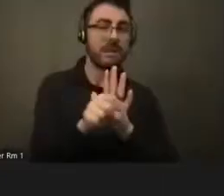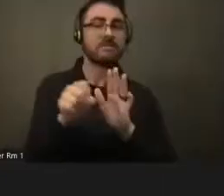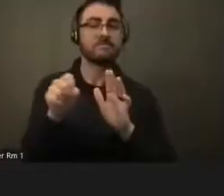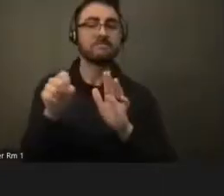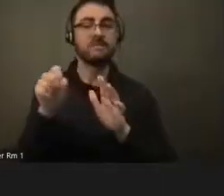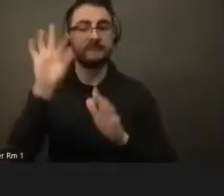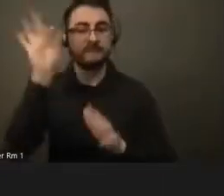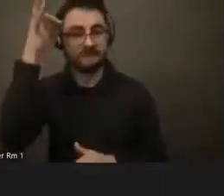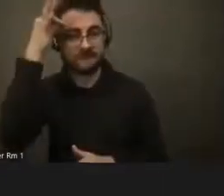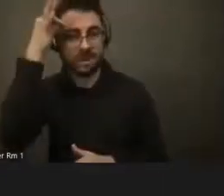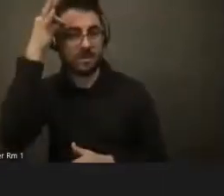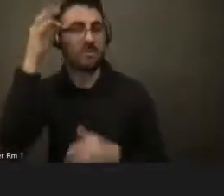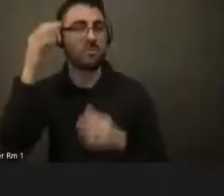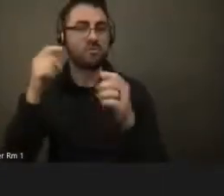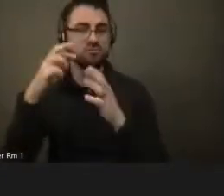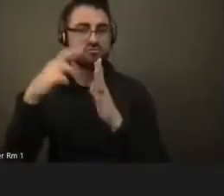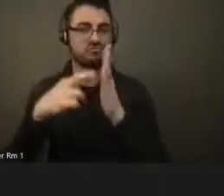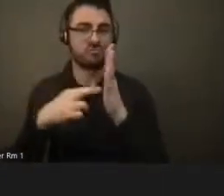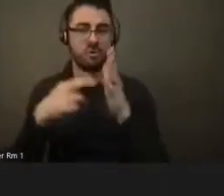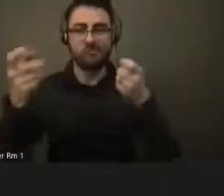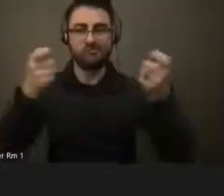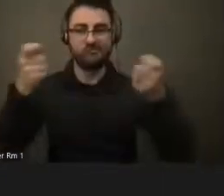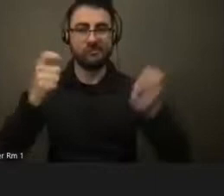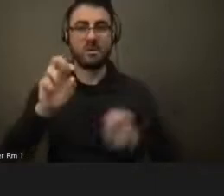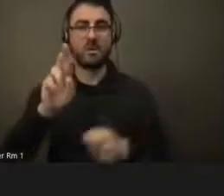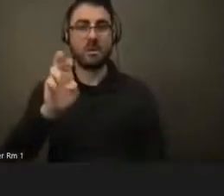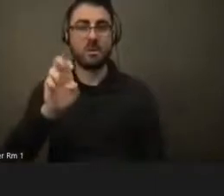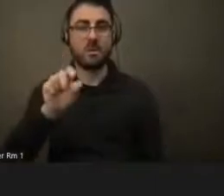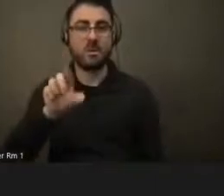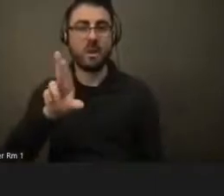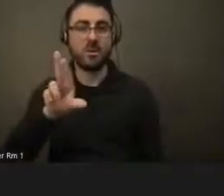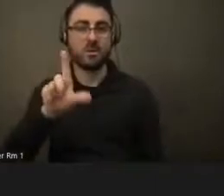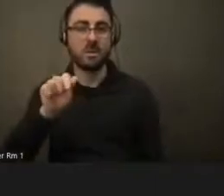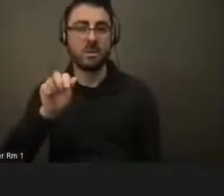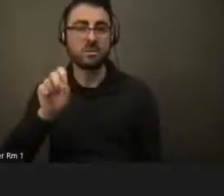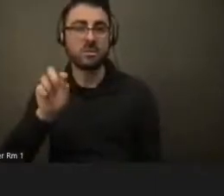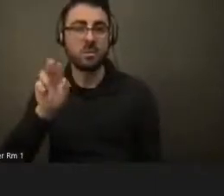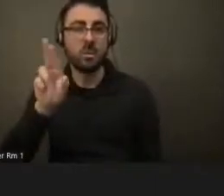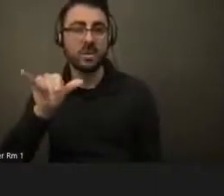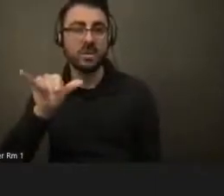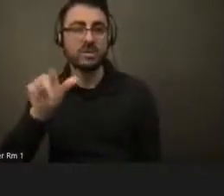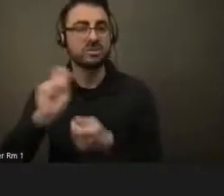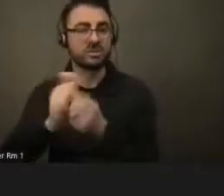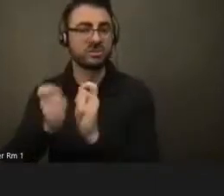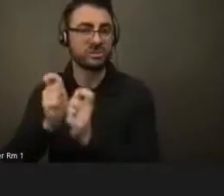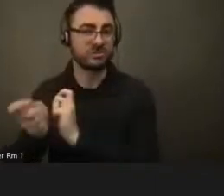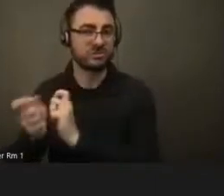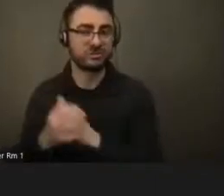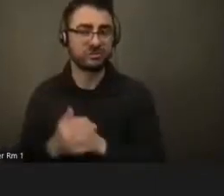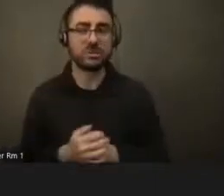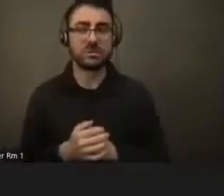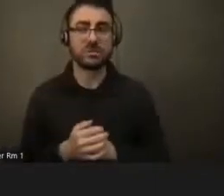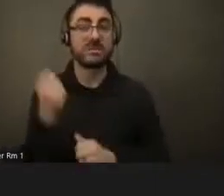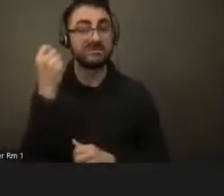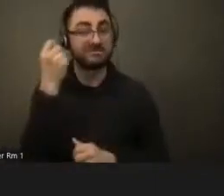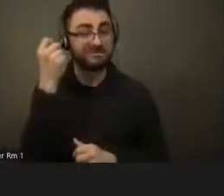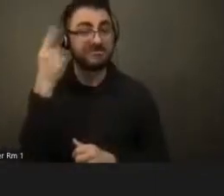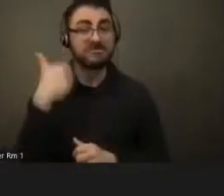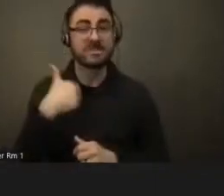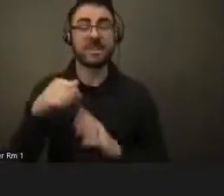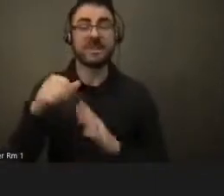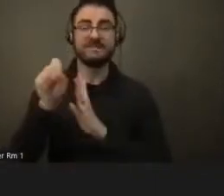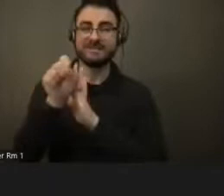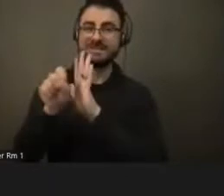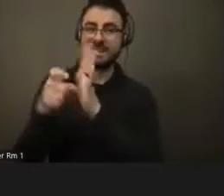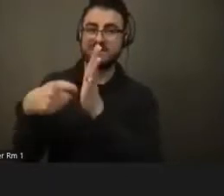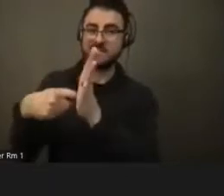changes. Like it or not, there are requirements that come from the state legislature, but